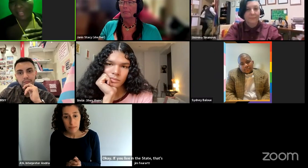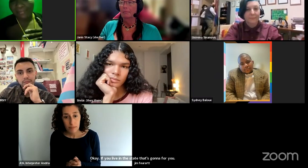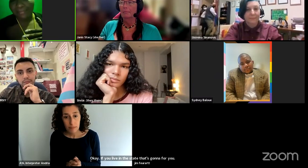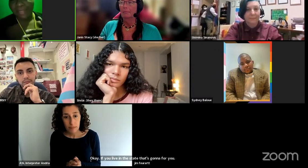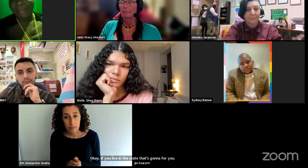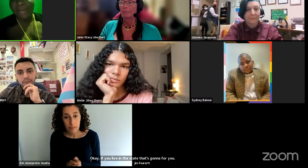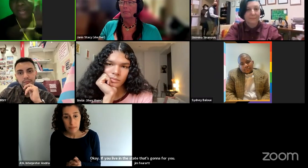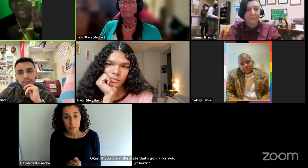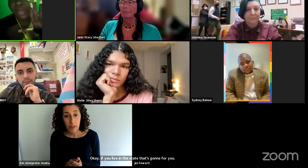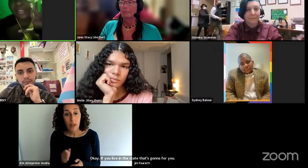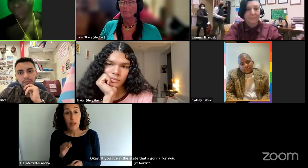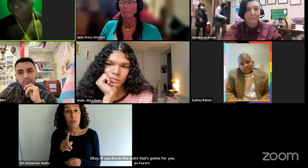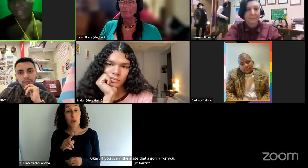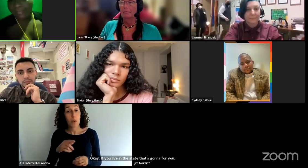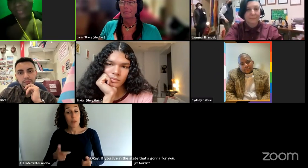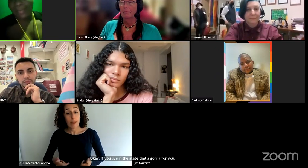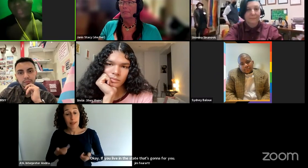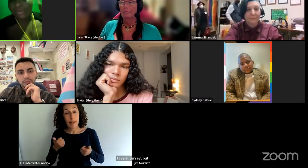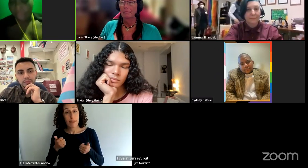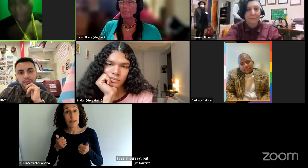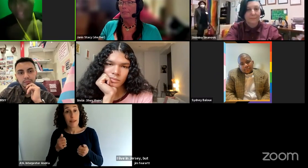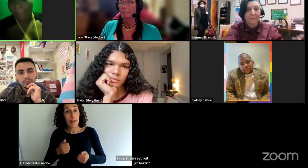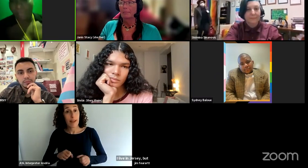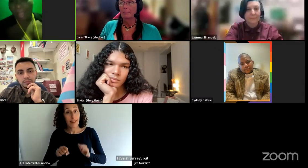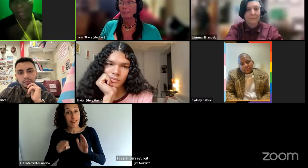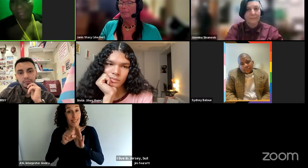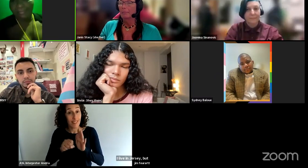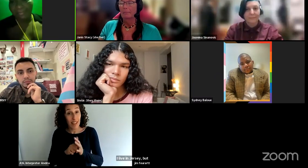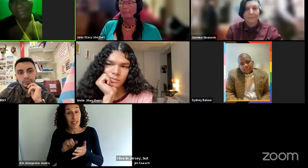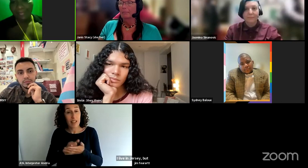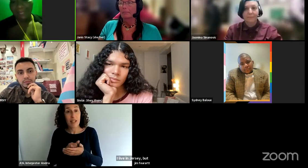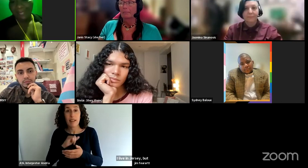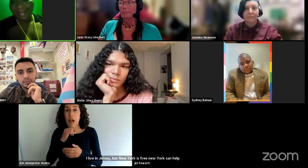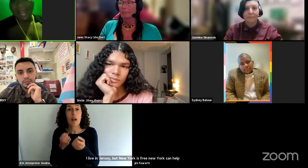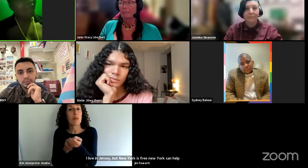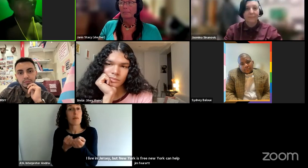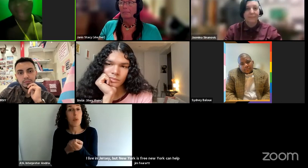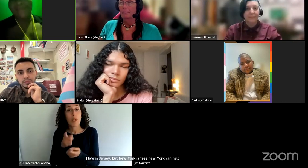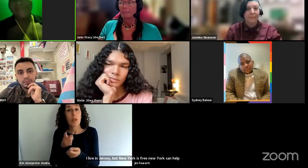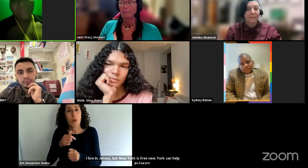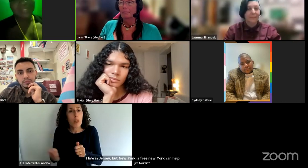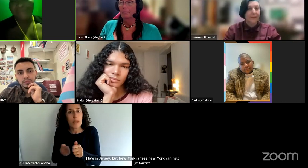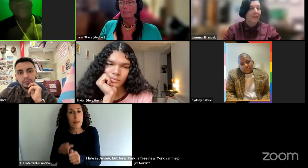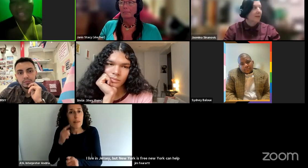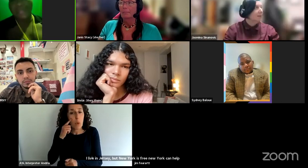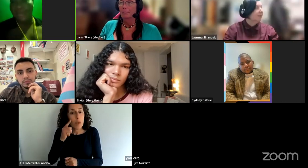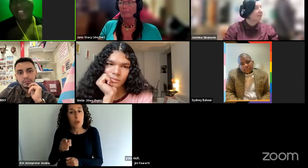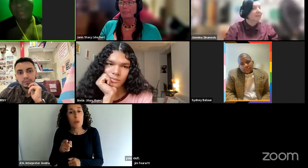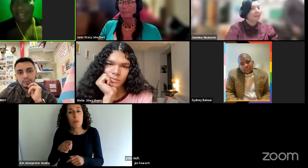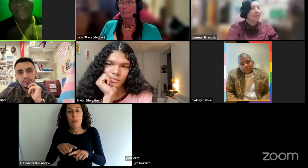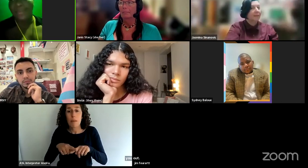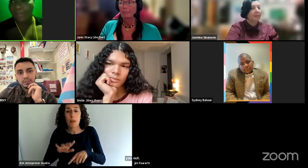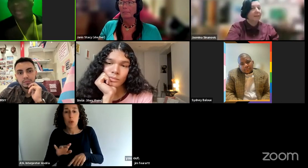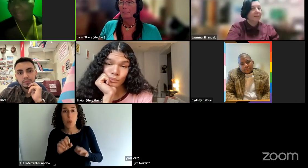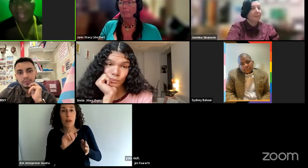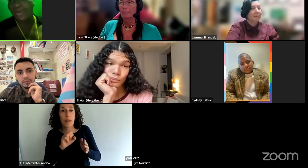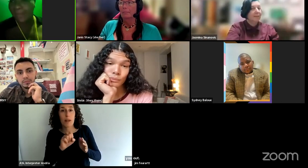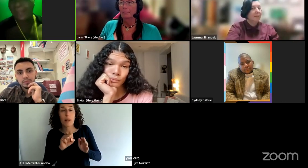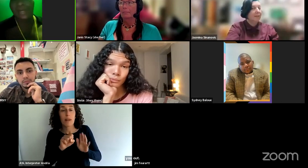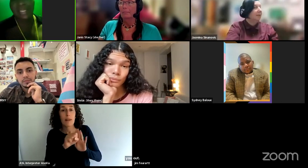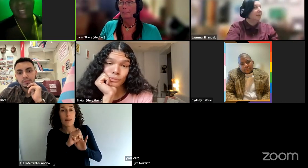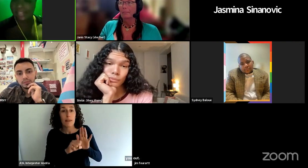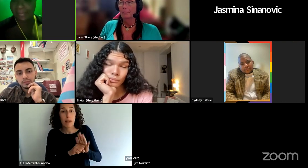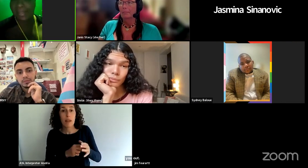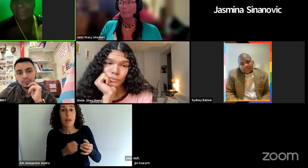in Jersey, but New York is free. I mean, New York can help you out. A lot of people still move to New York to become the women and